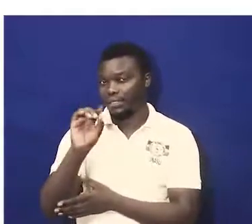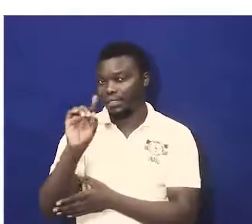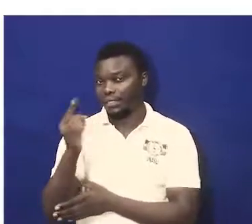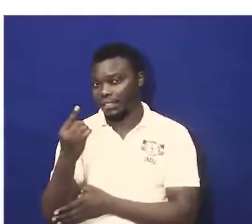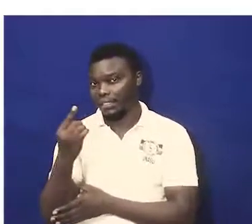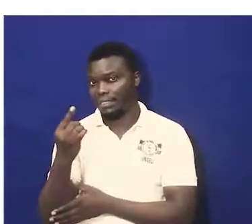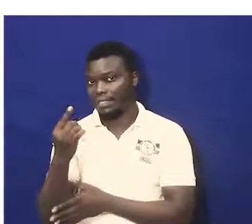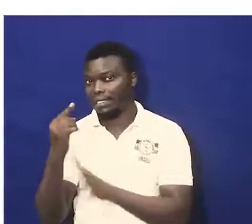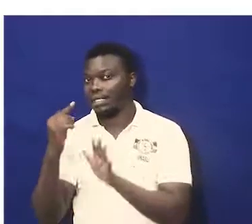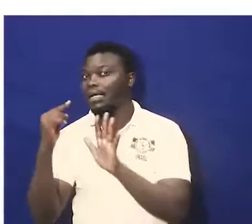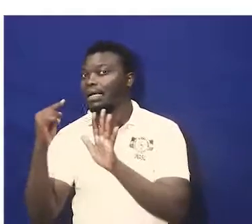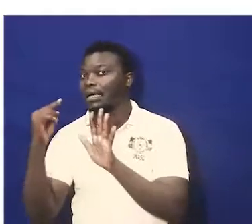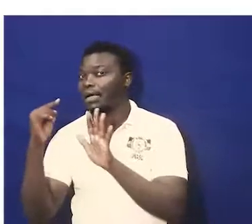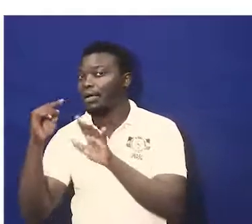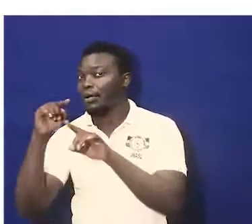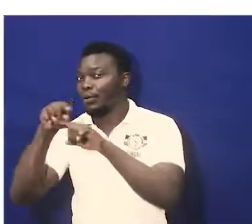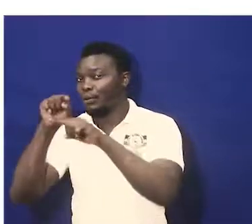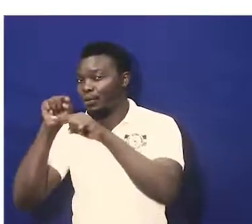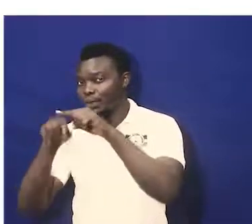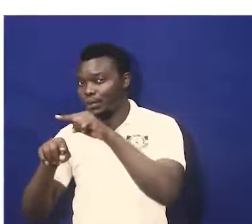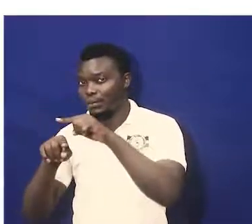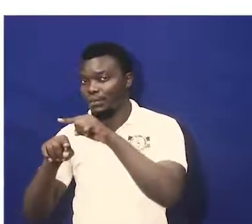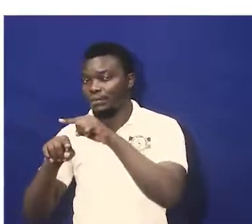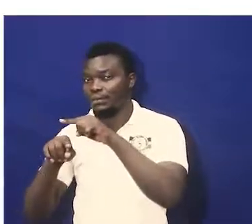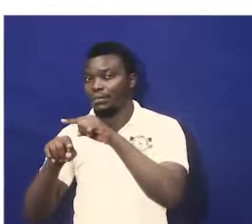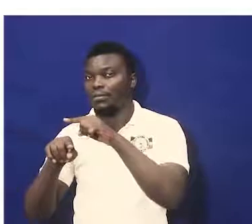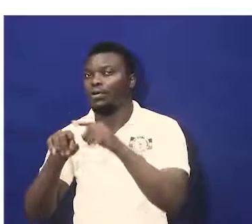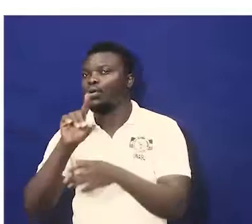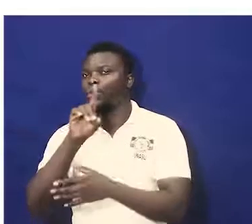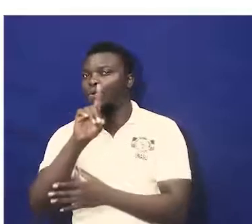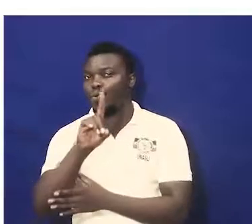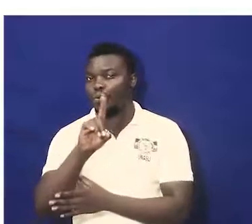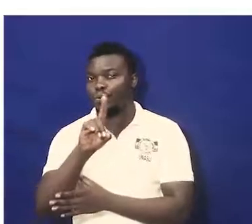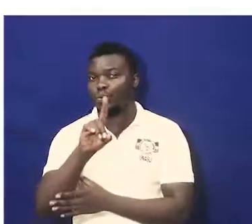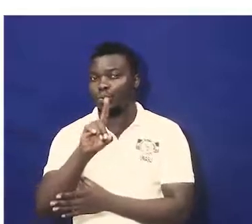150,000 divided by